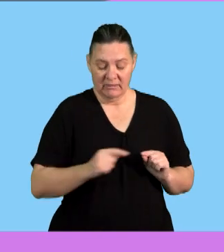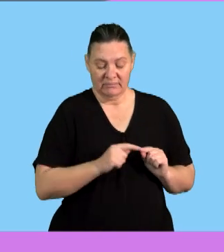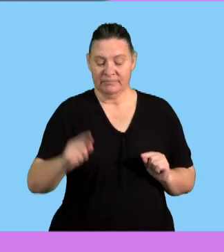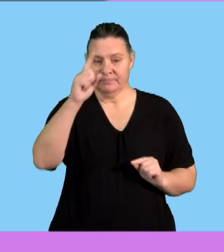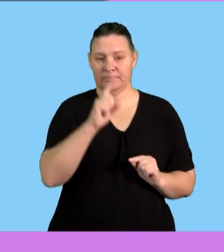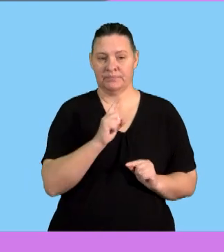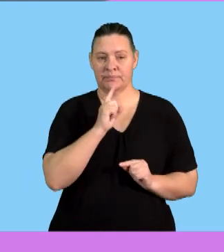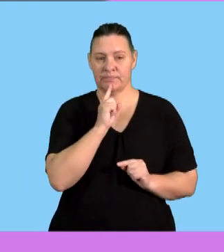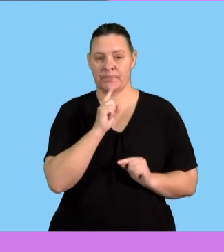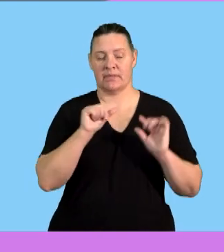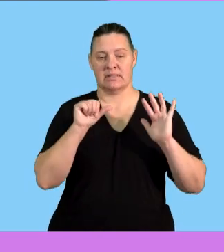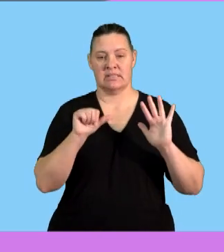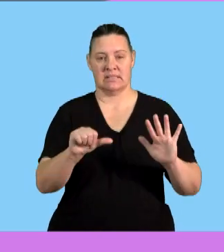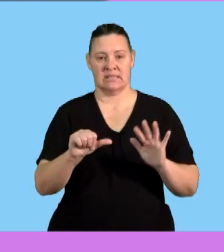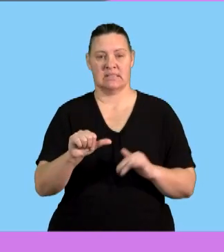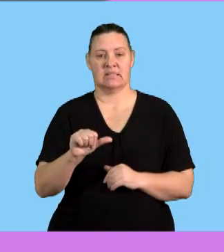is